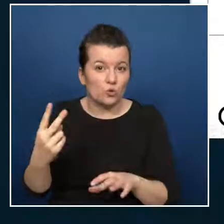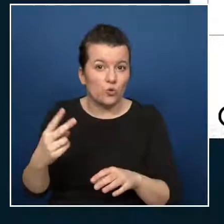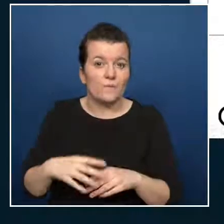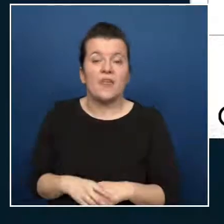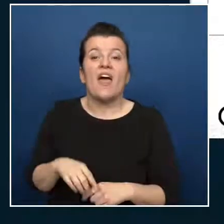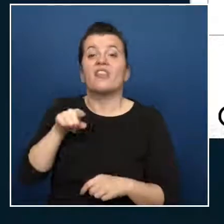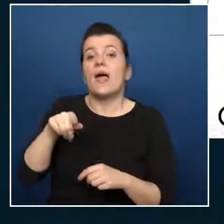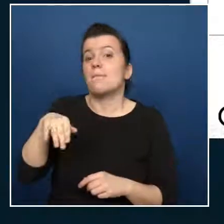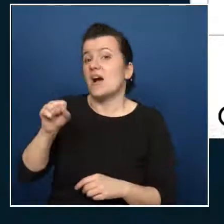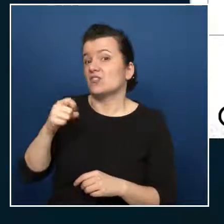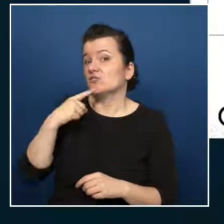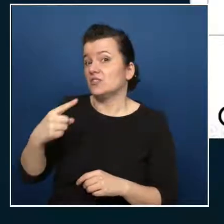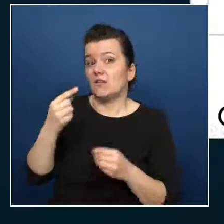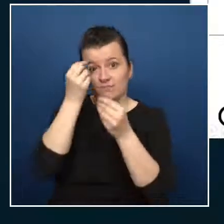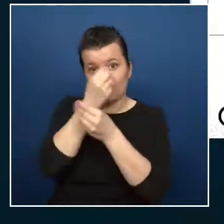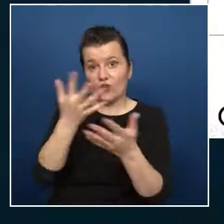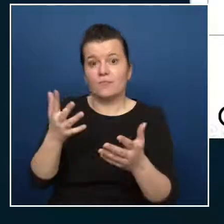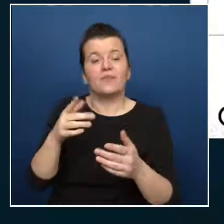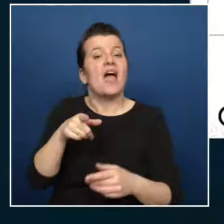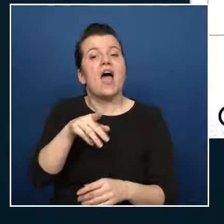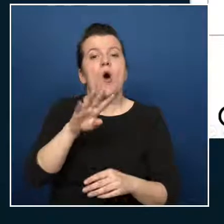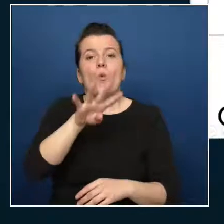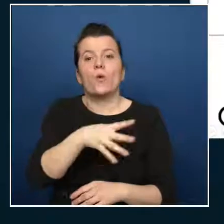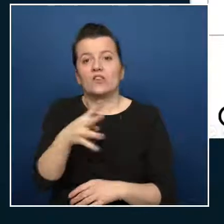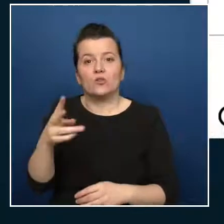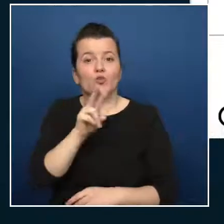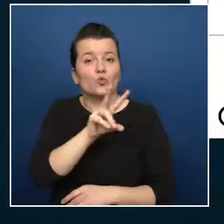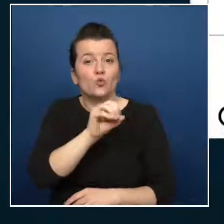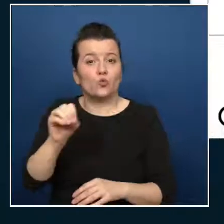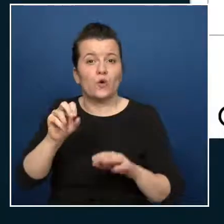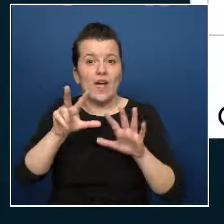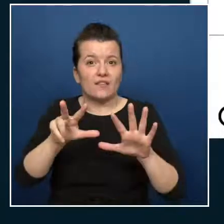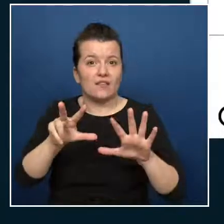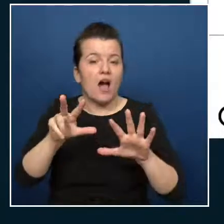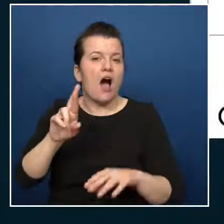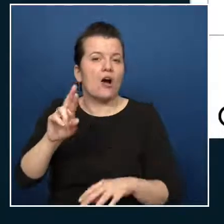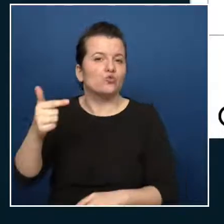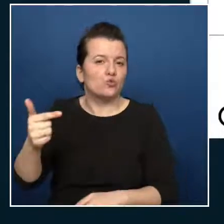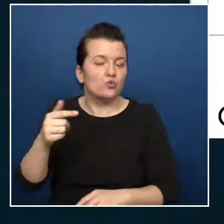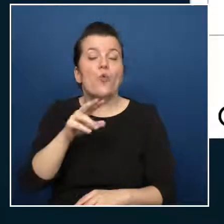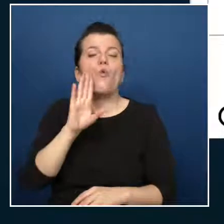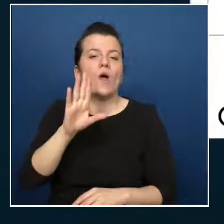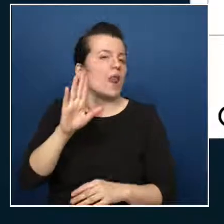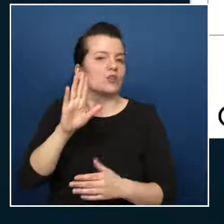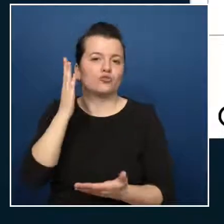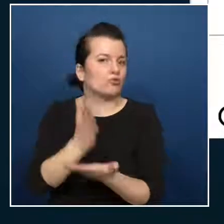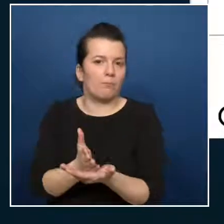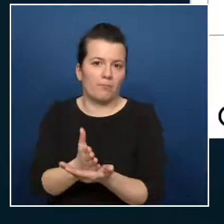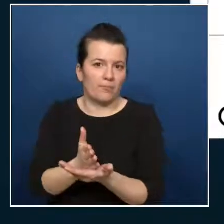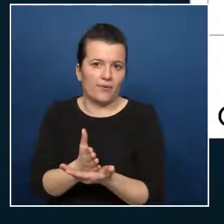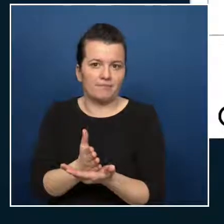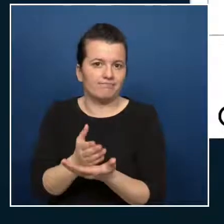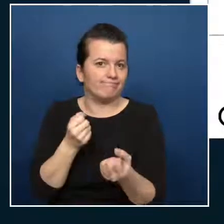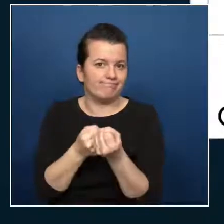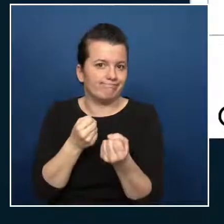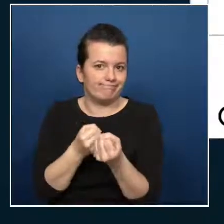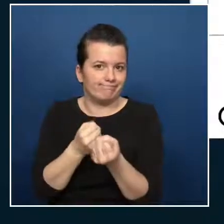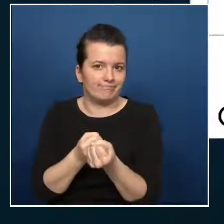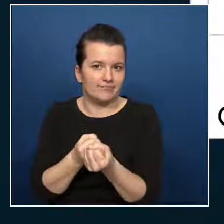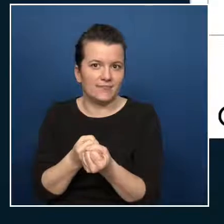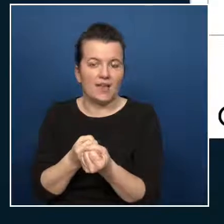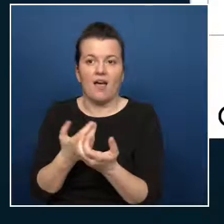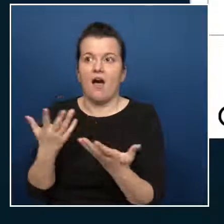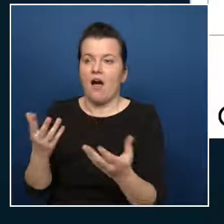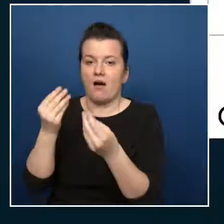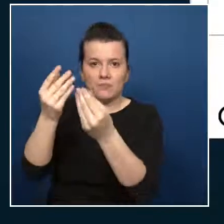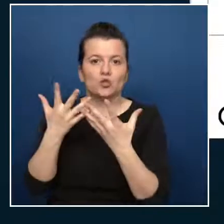would stop supporting Windows 2008 R2, and there wouldn't be any security